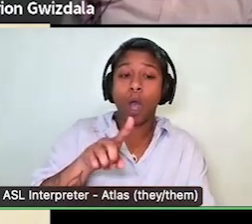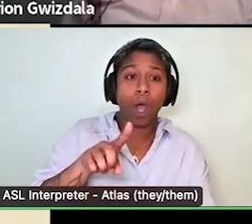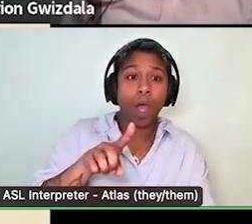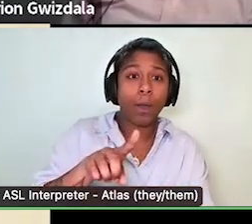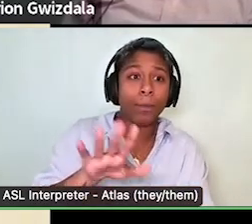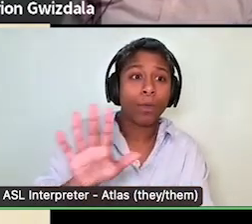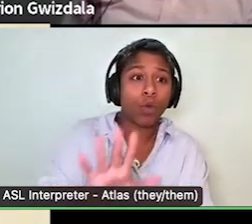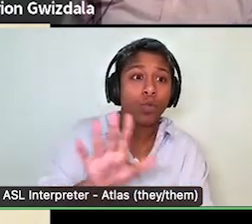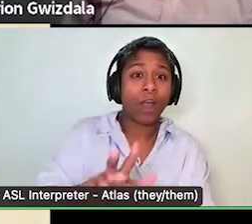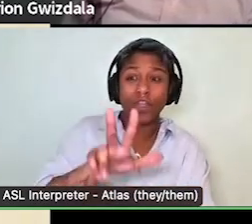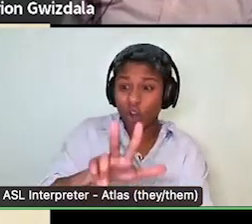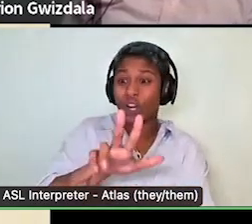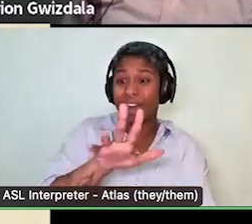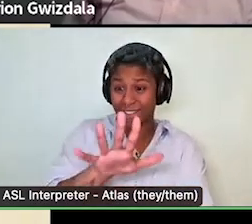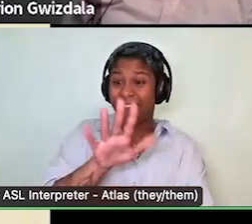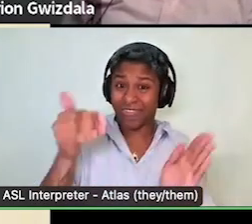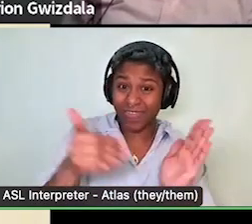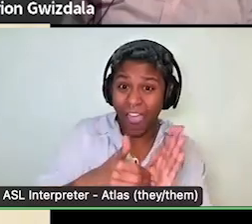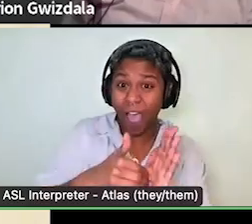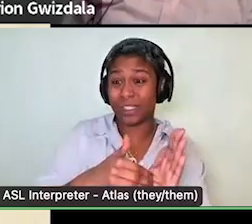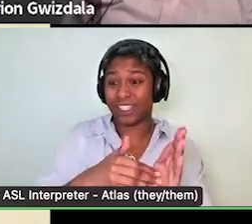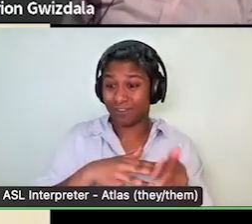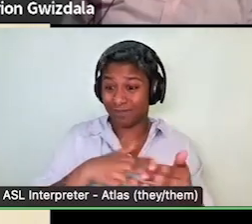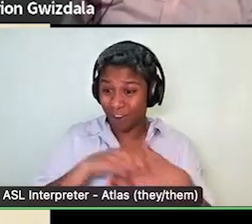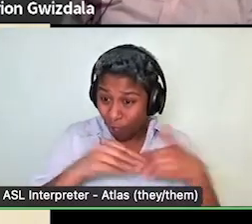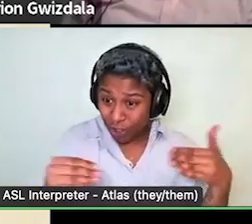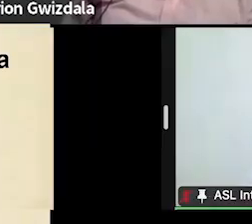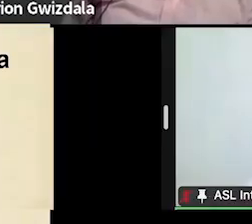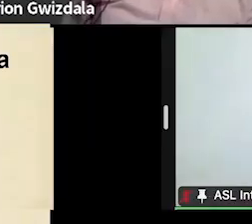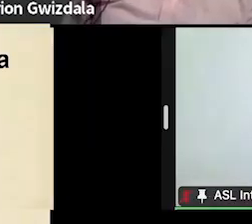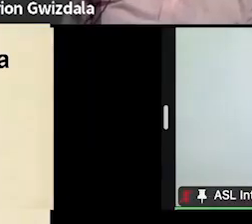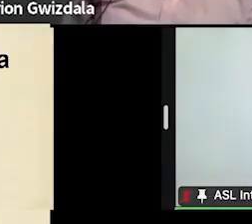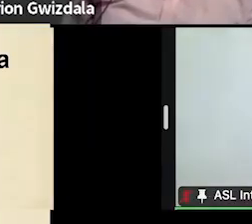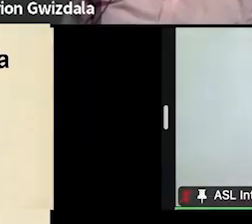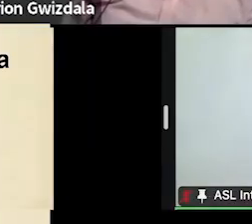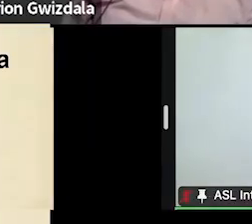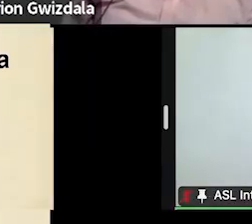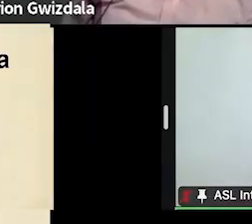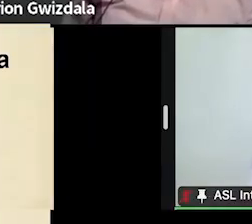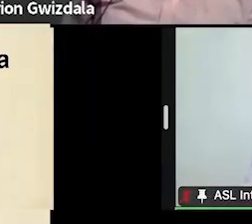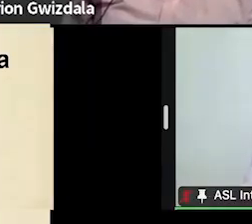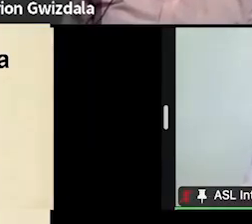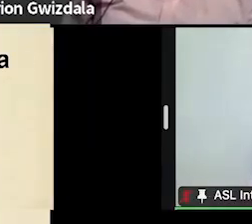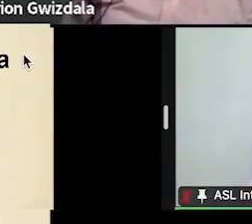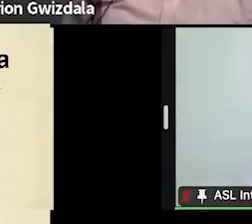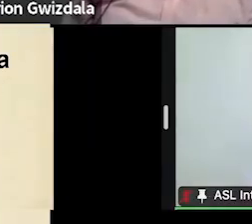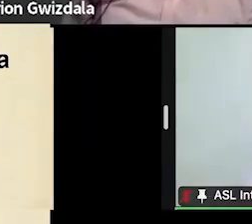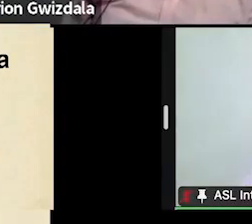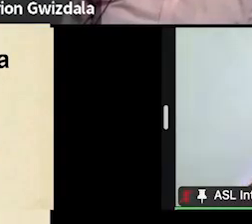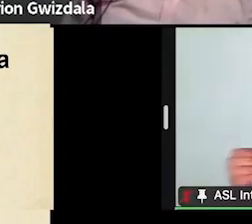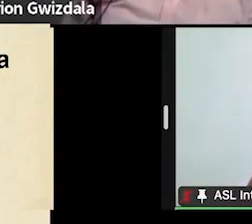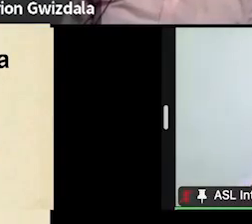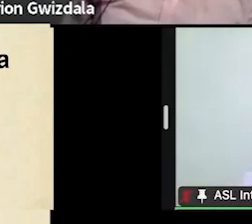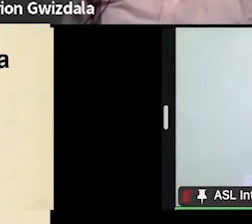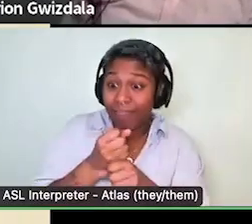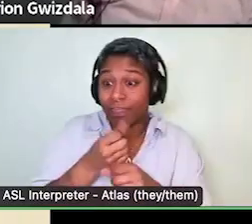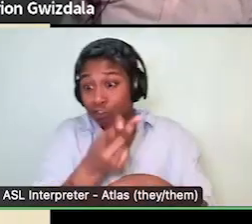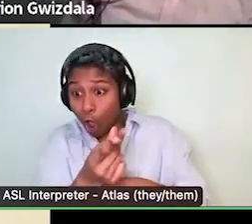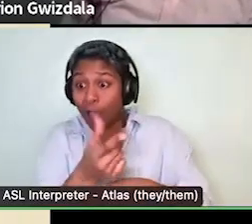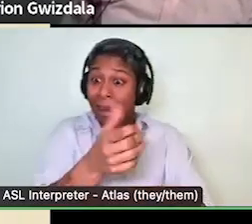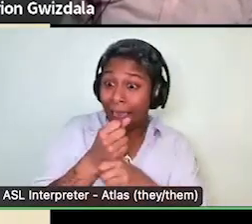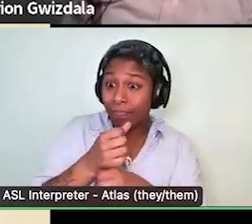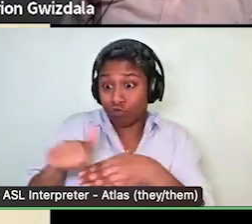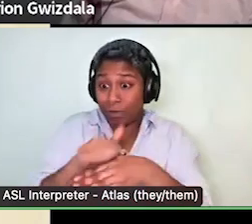money for the organization in order to get the training. That's pretty cost inhibitive, and it's